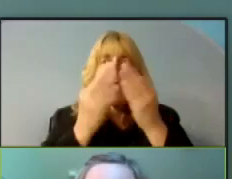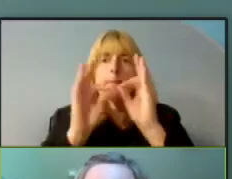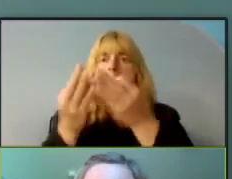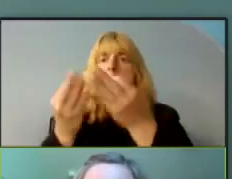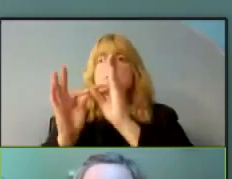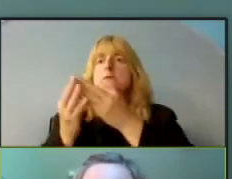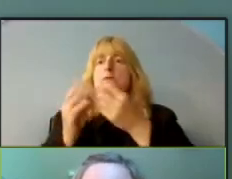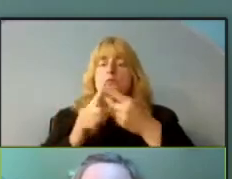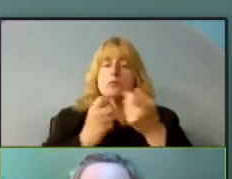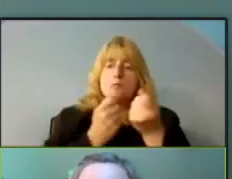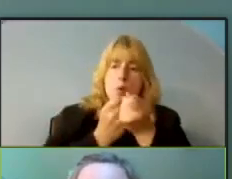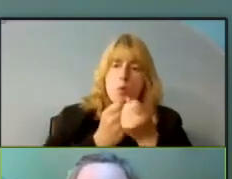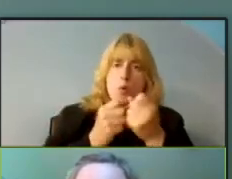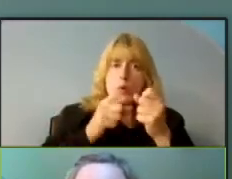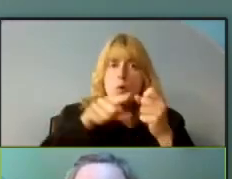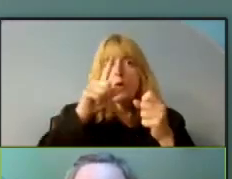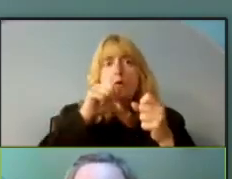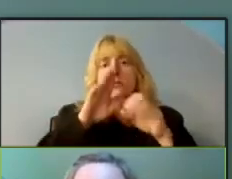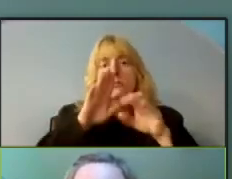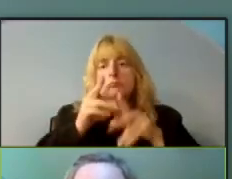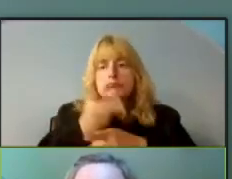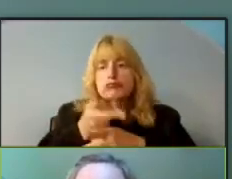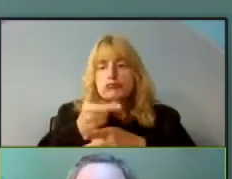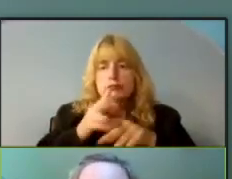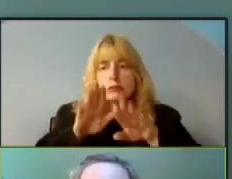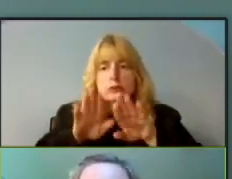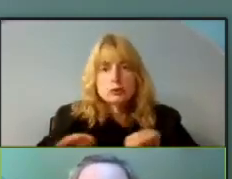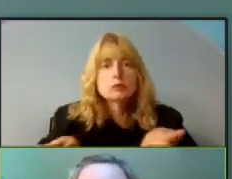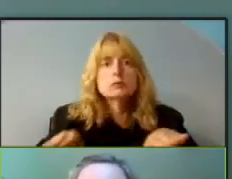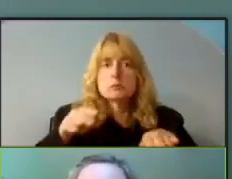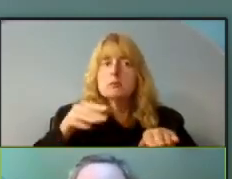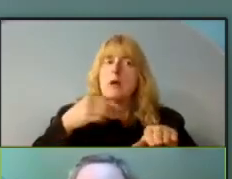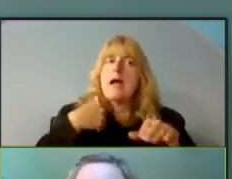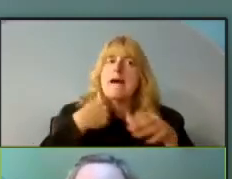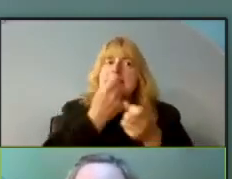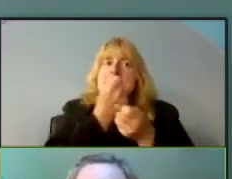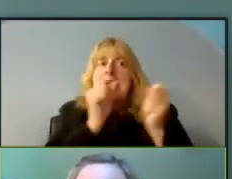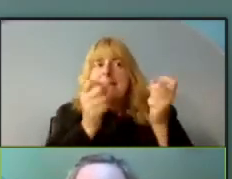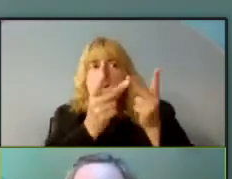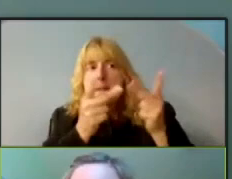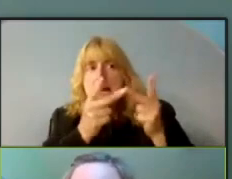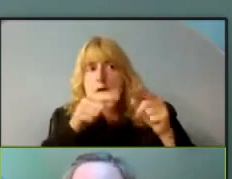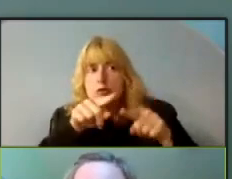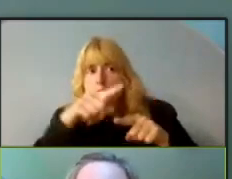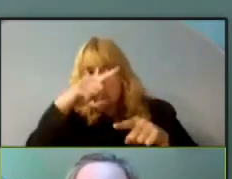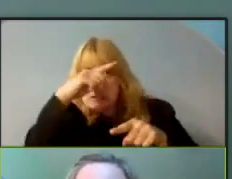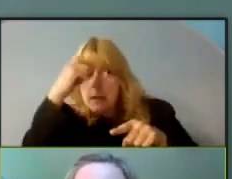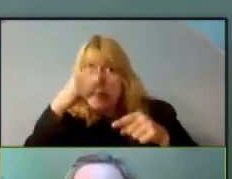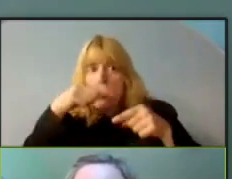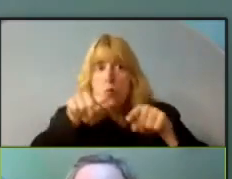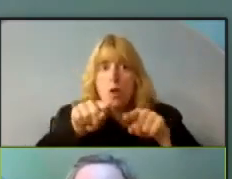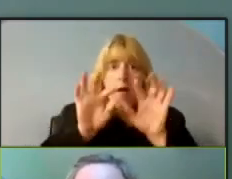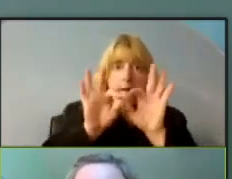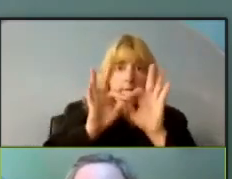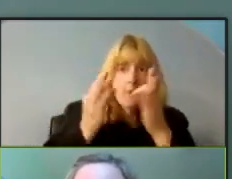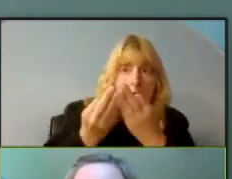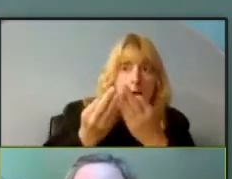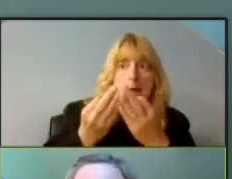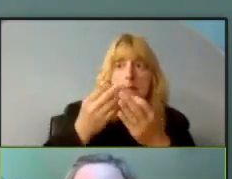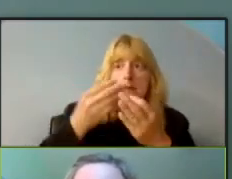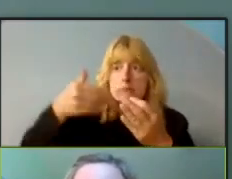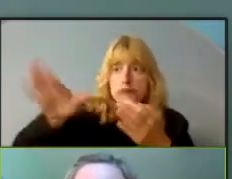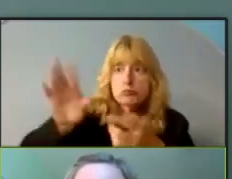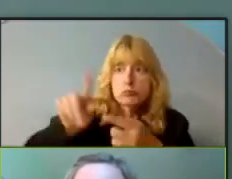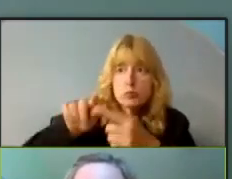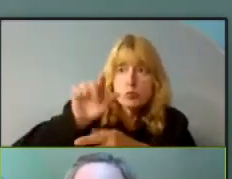our young people have safe spaces this summer while their families return to school, return to work, return to all the activities